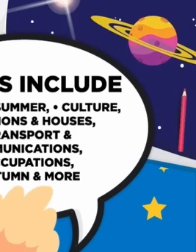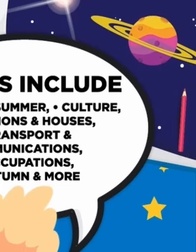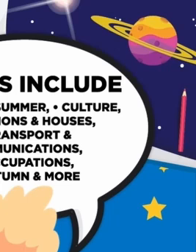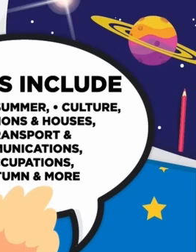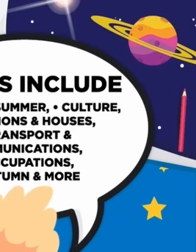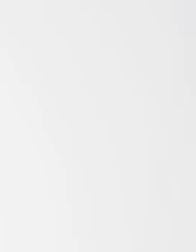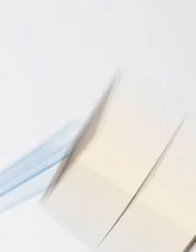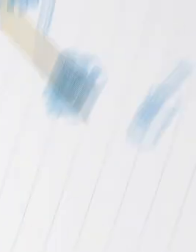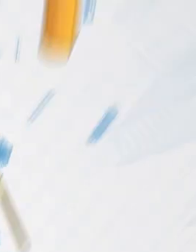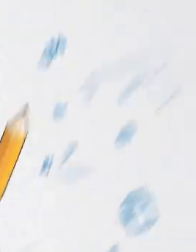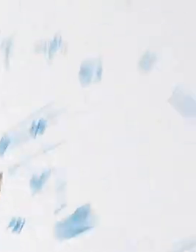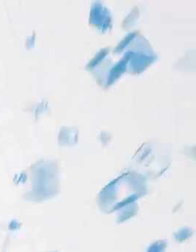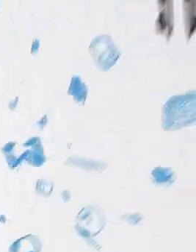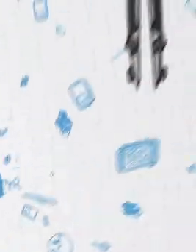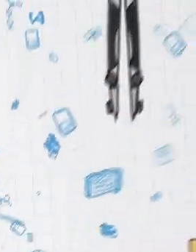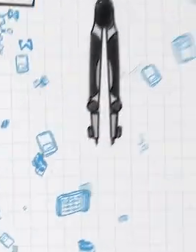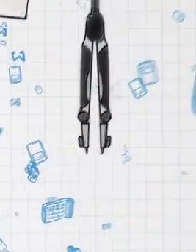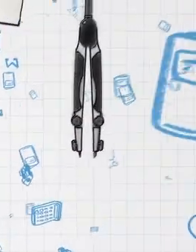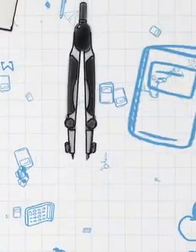languages.